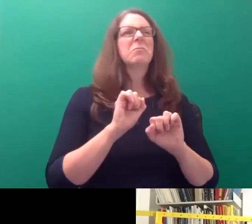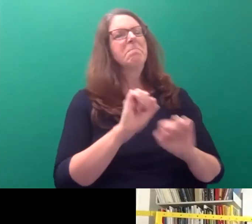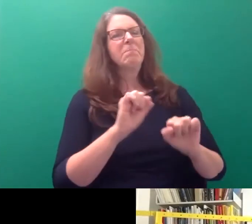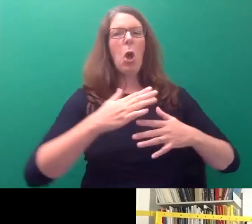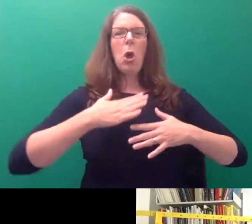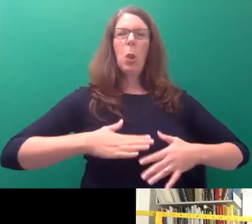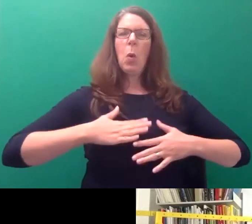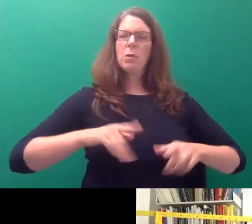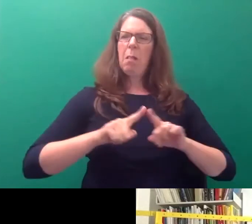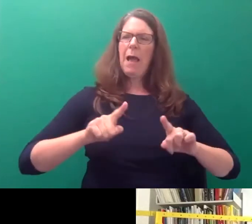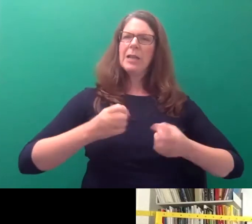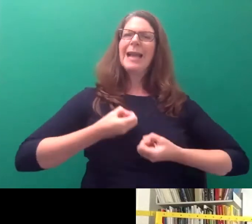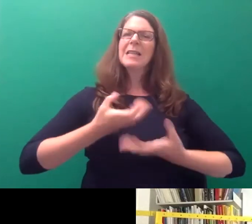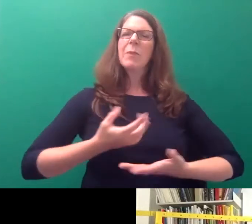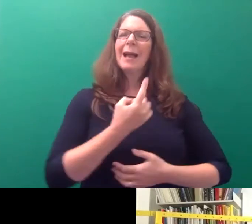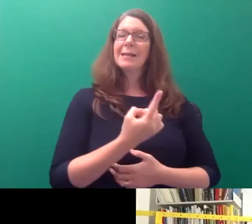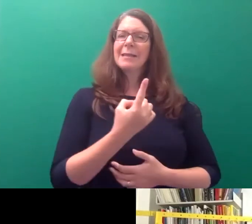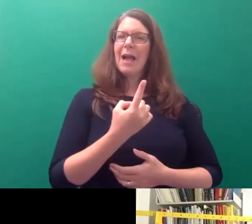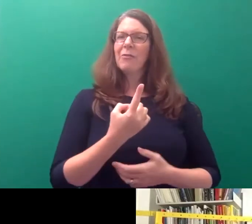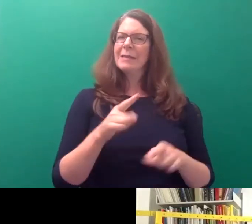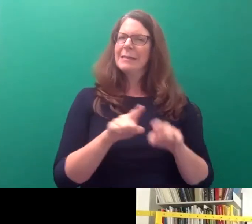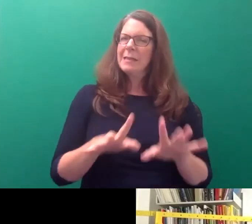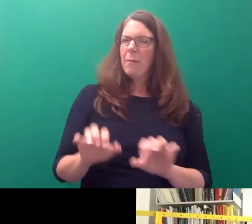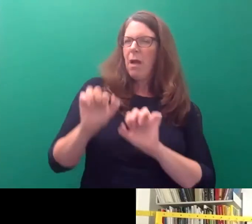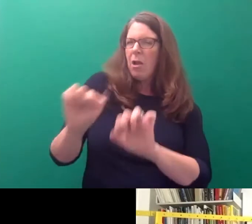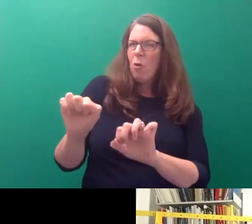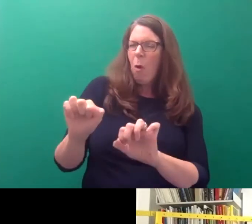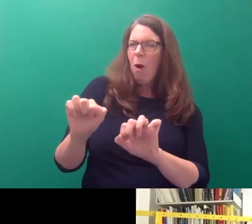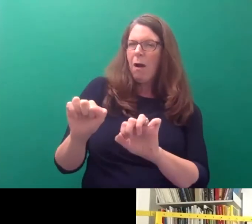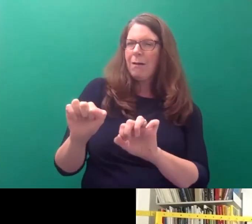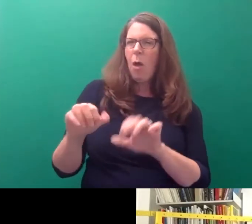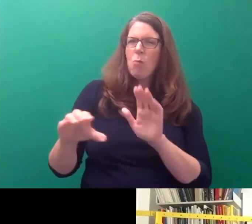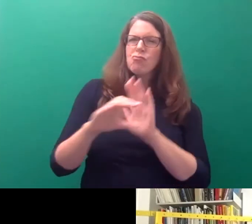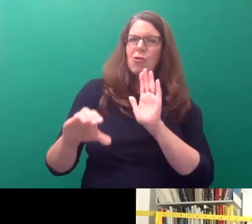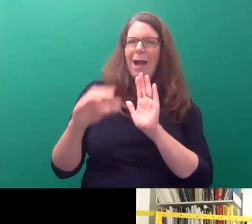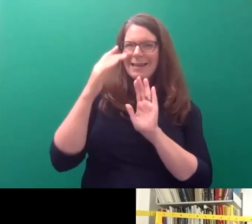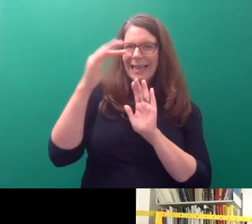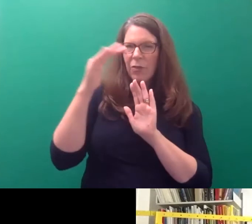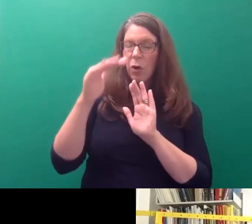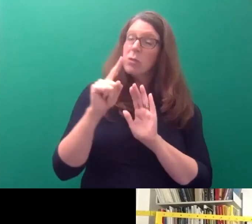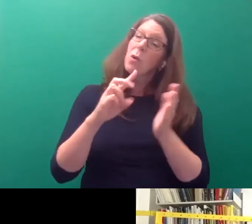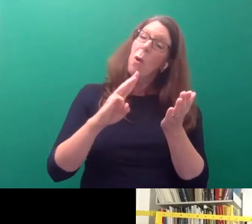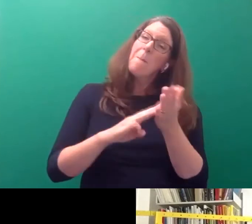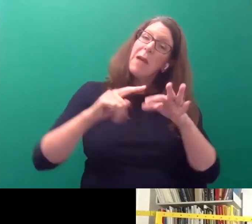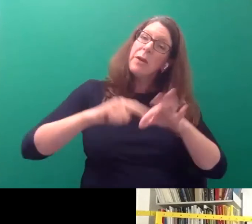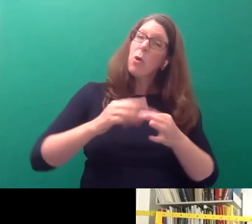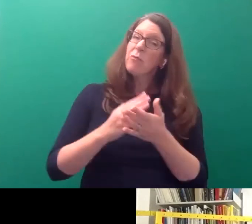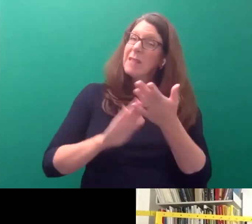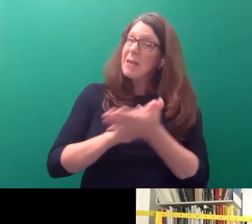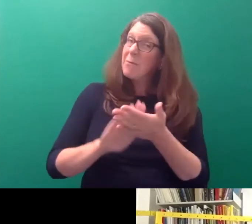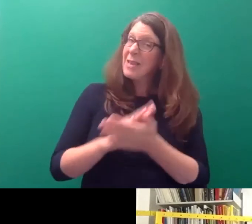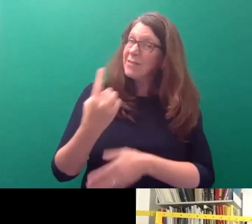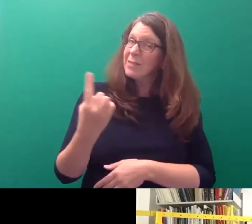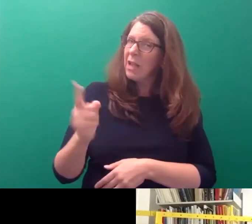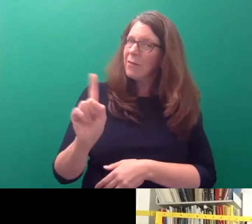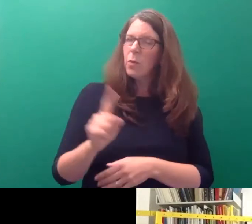Fetiche. So I guess, what does Mary Quant mean to you in terms of that? I mean, I've always adored her